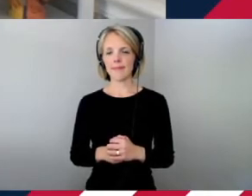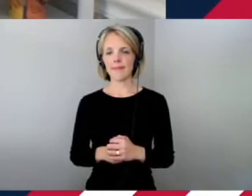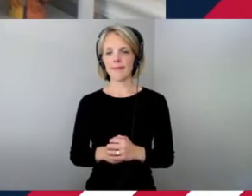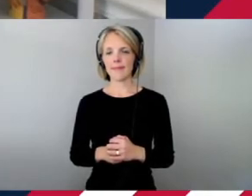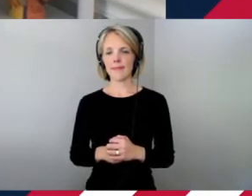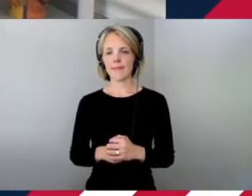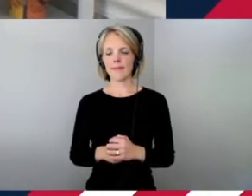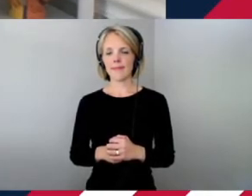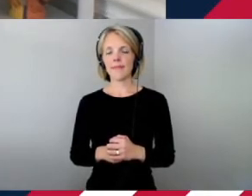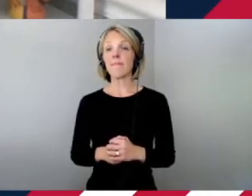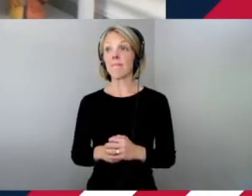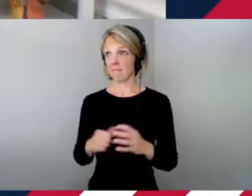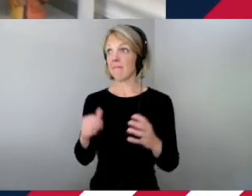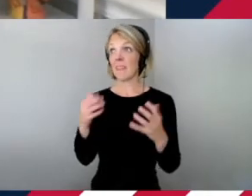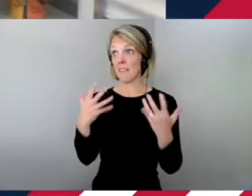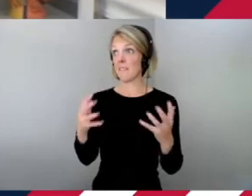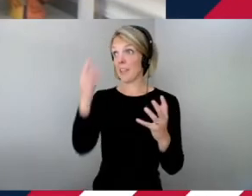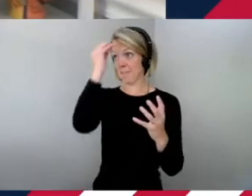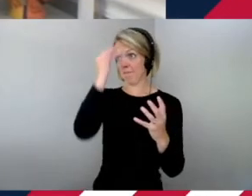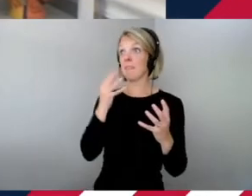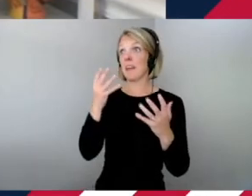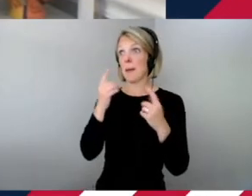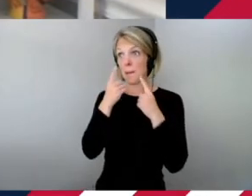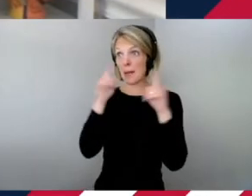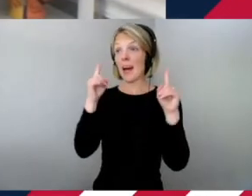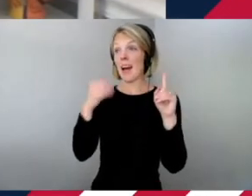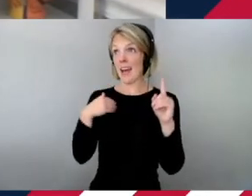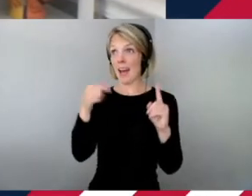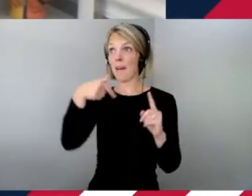I have been informed that we have a quorum.